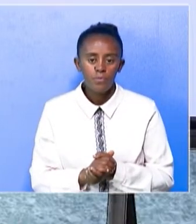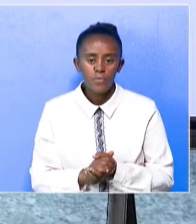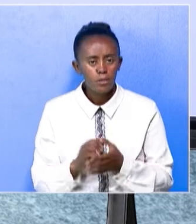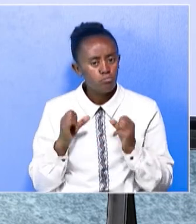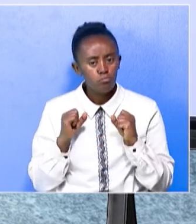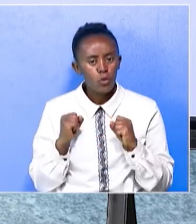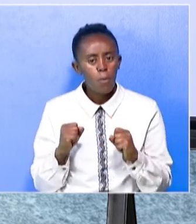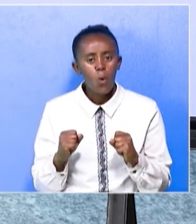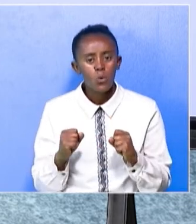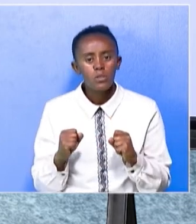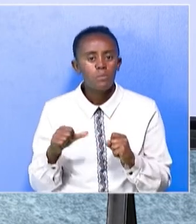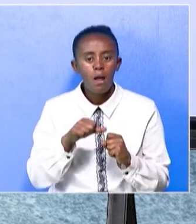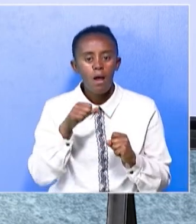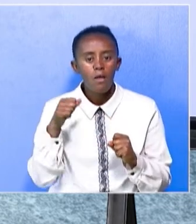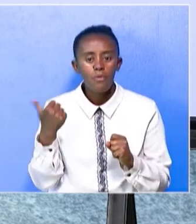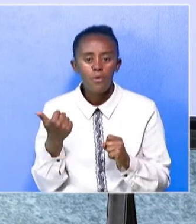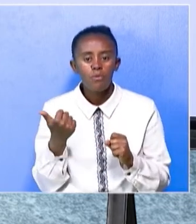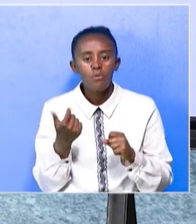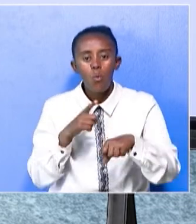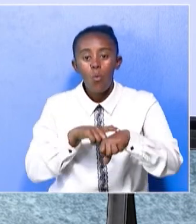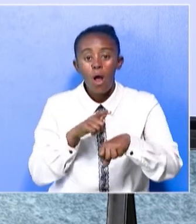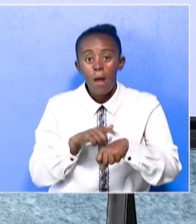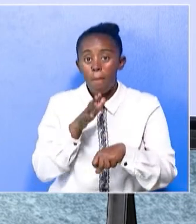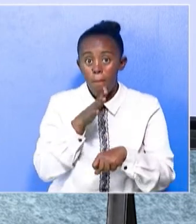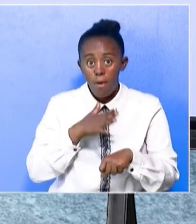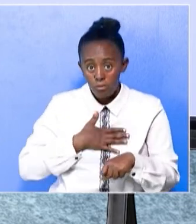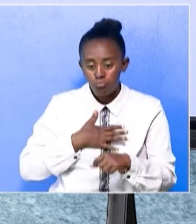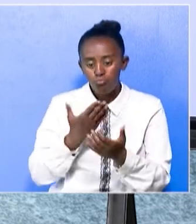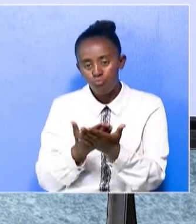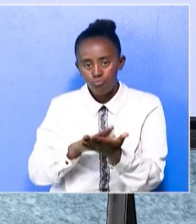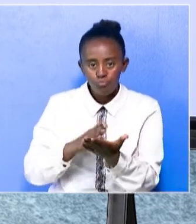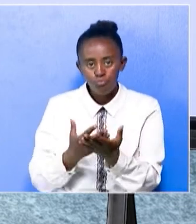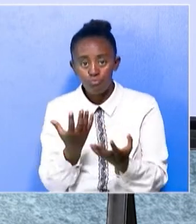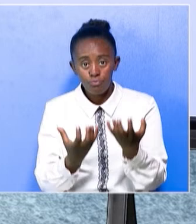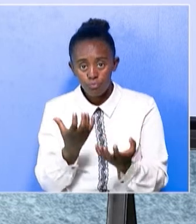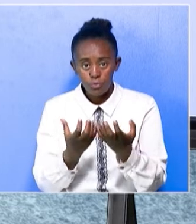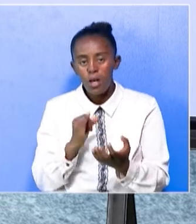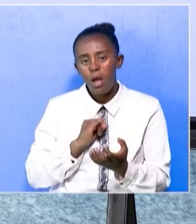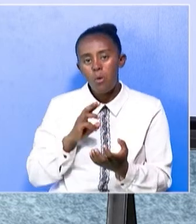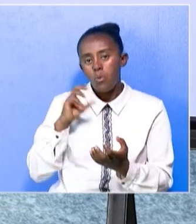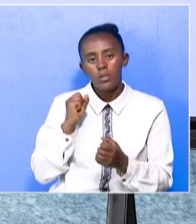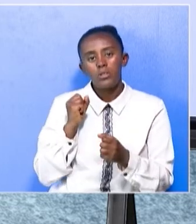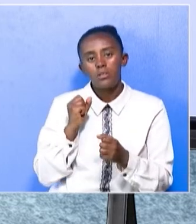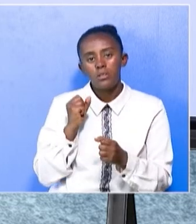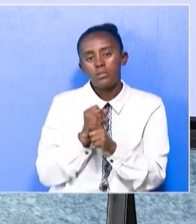Possible. In another way, while my mother was cooking dinner, I was doing my homework, also possible.